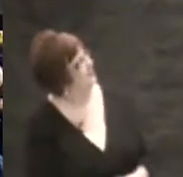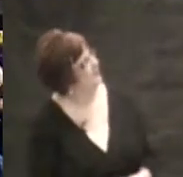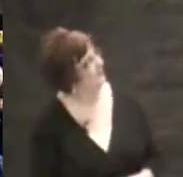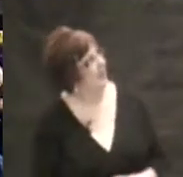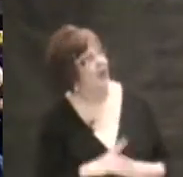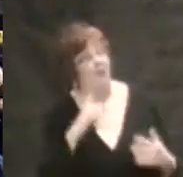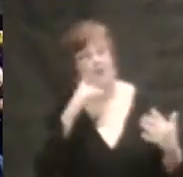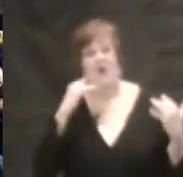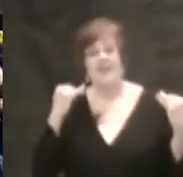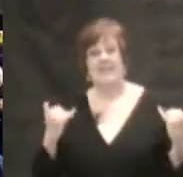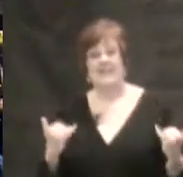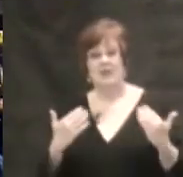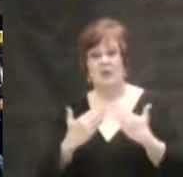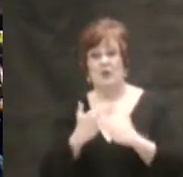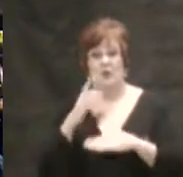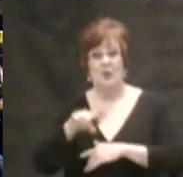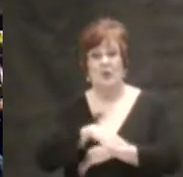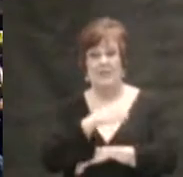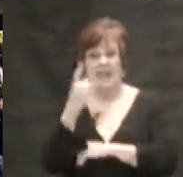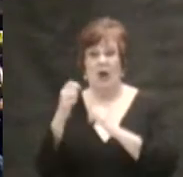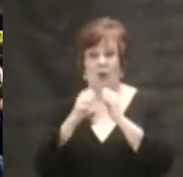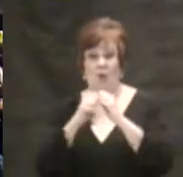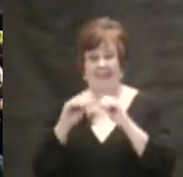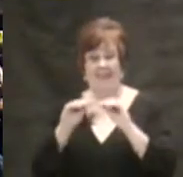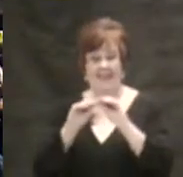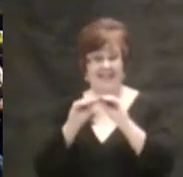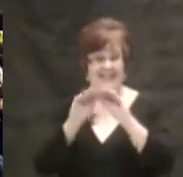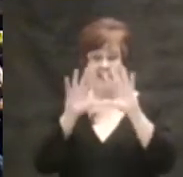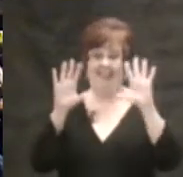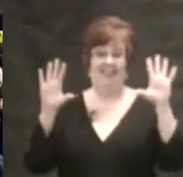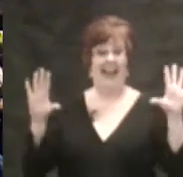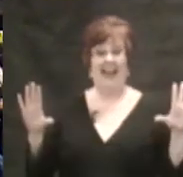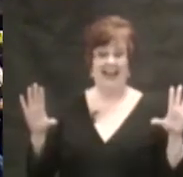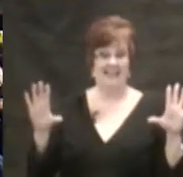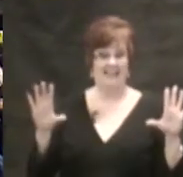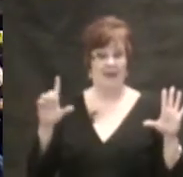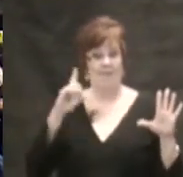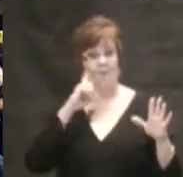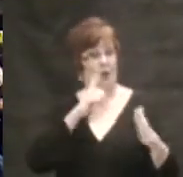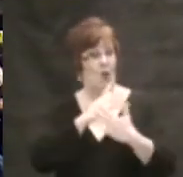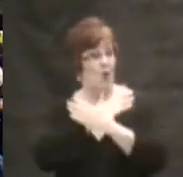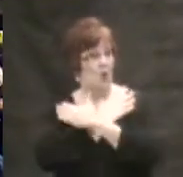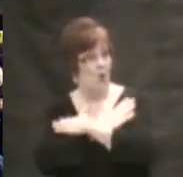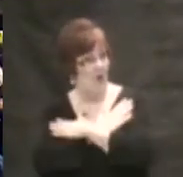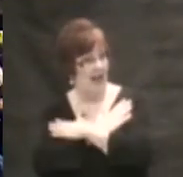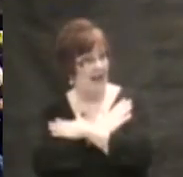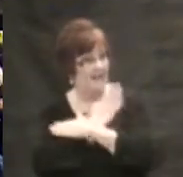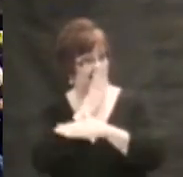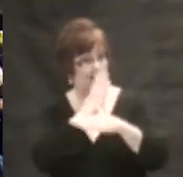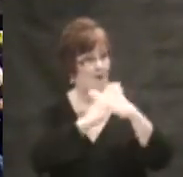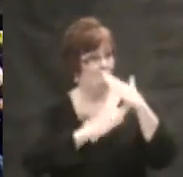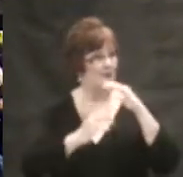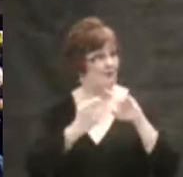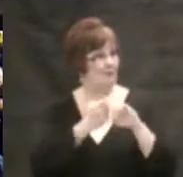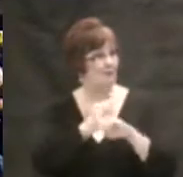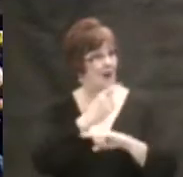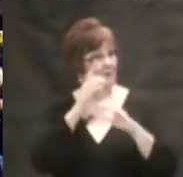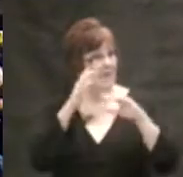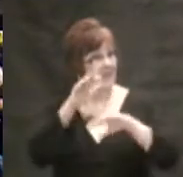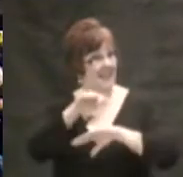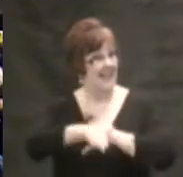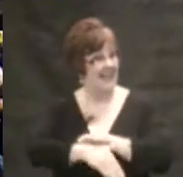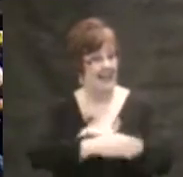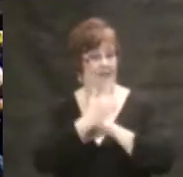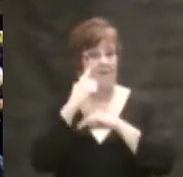For this new day with its light, for rest and shelter of the night,